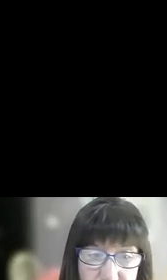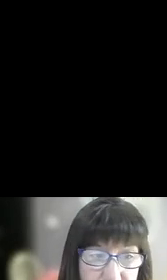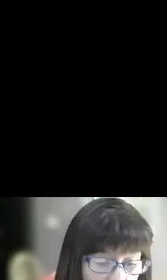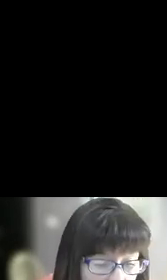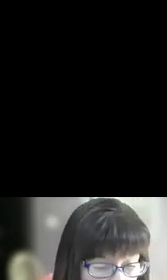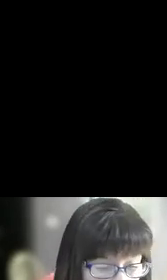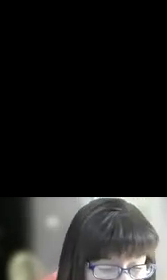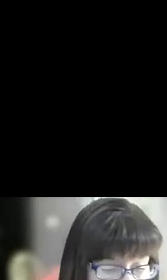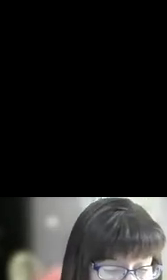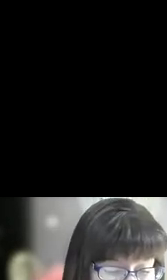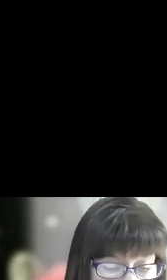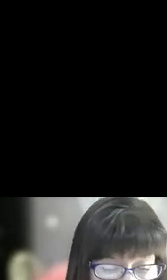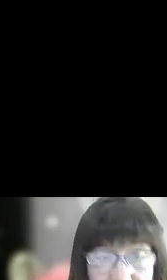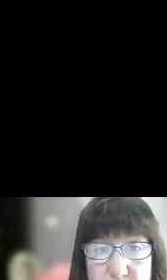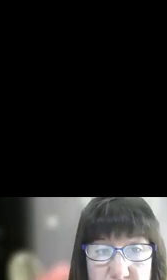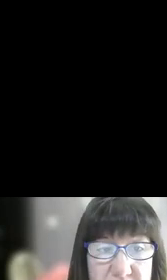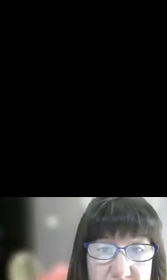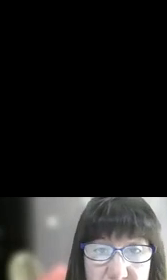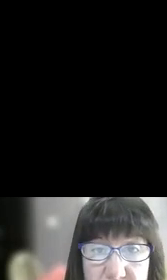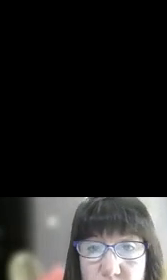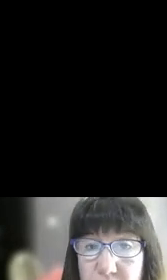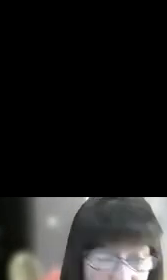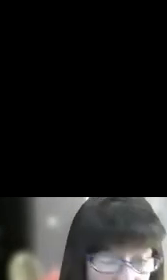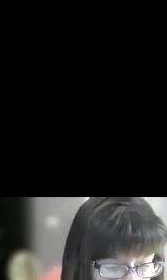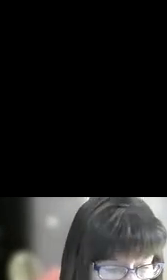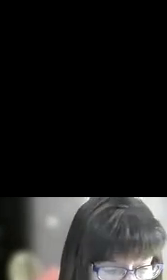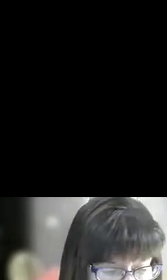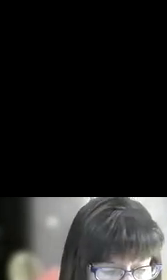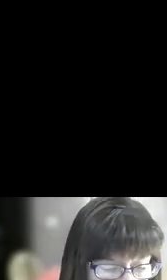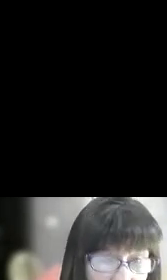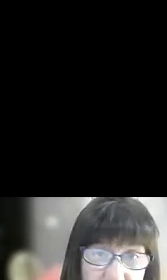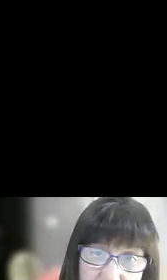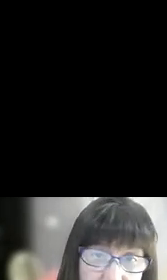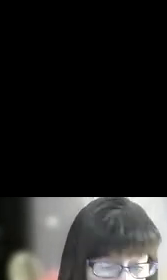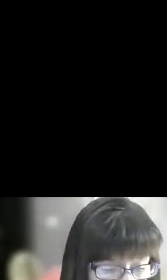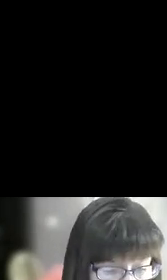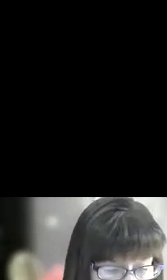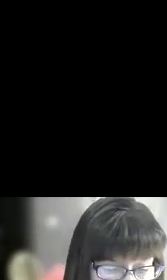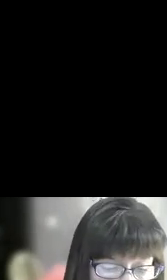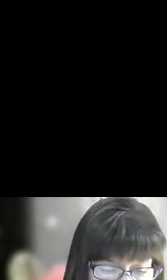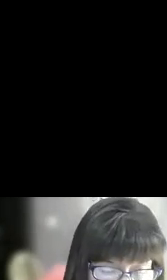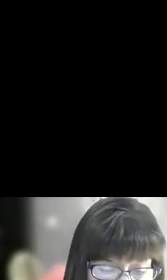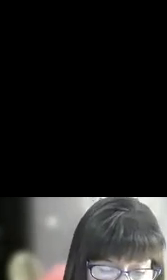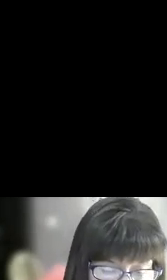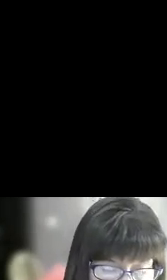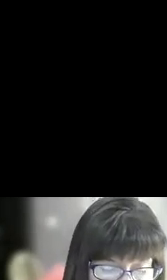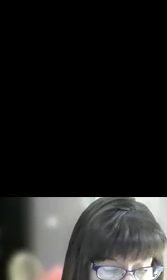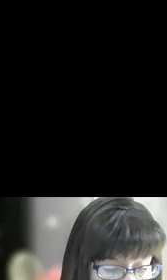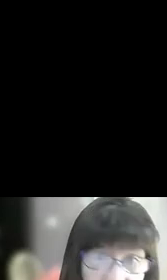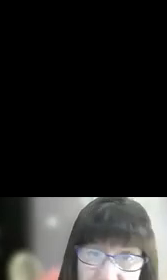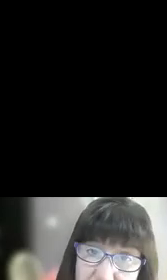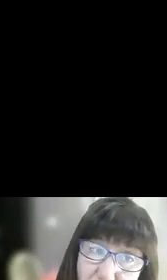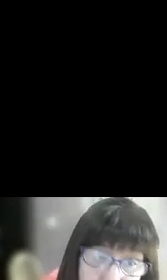If you have any questions now or anytime during the year, we're here to help. The arts academic advisors are a trained team to